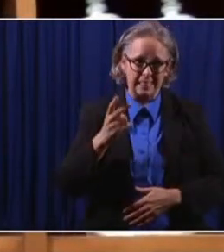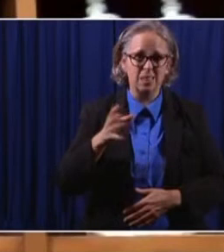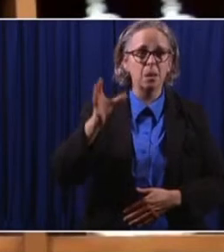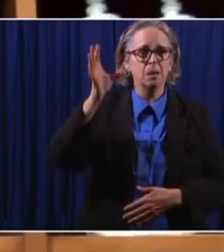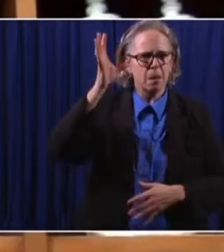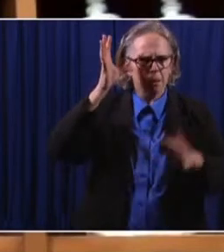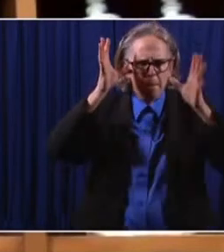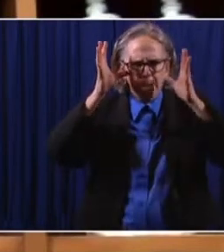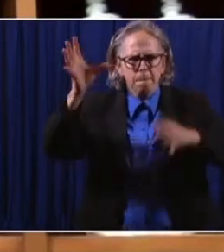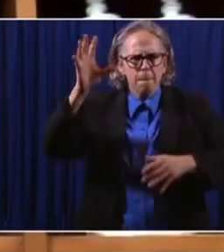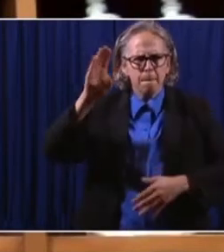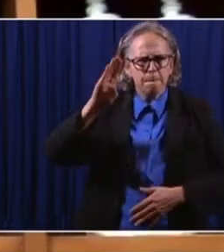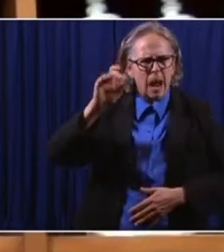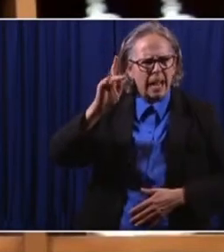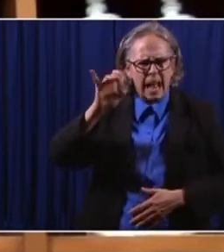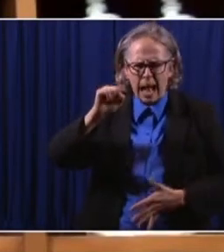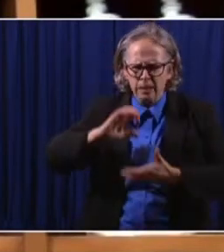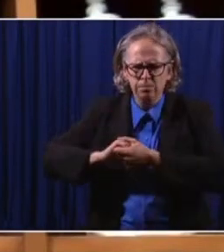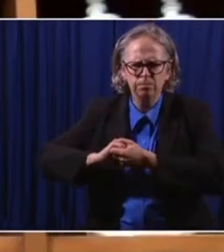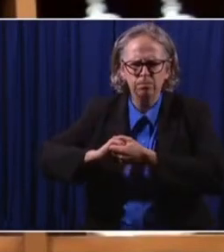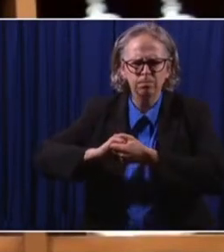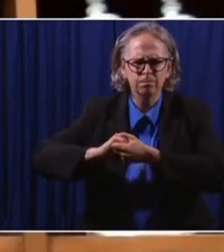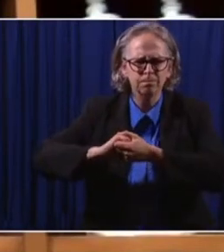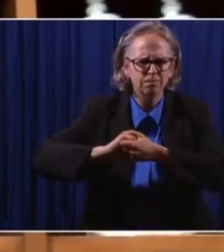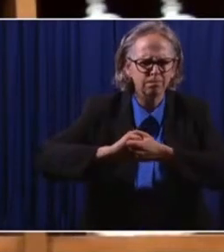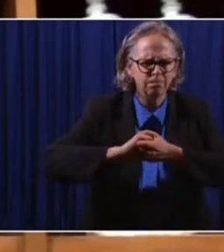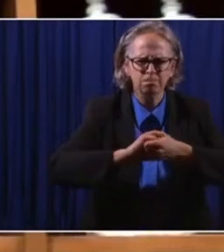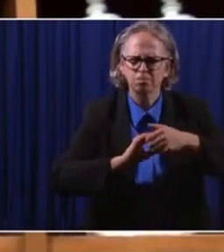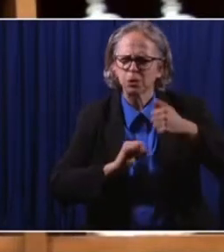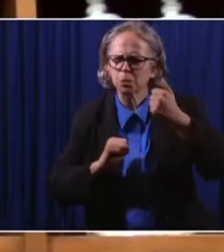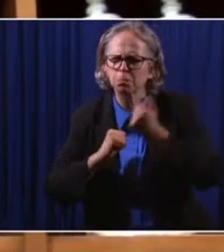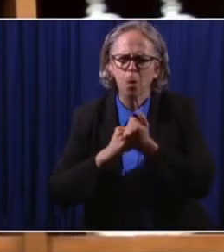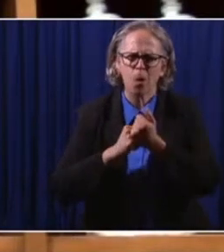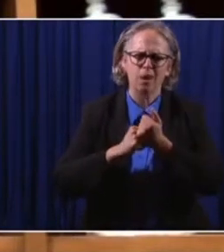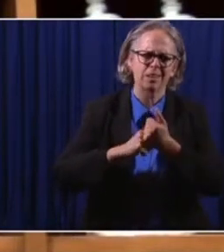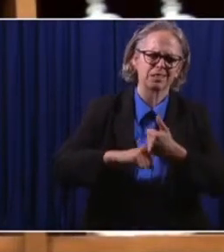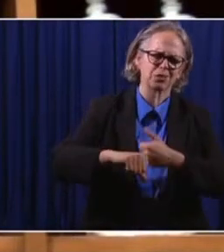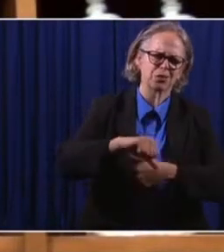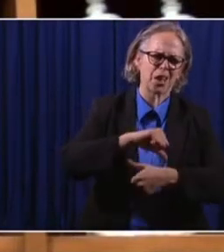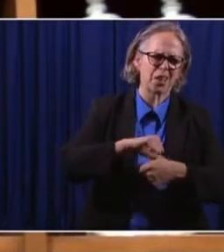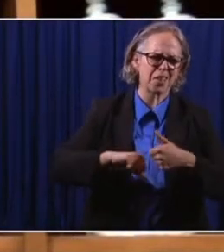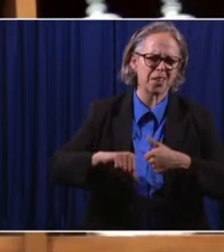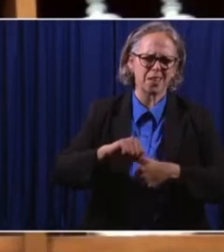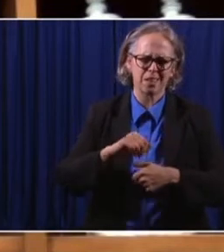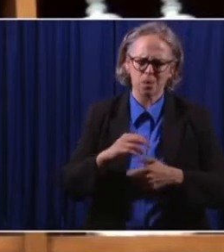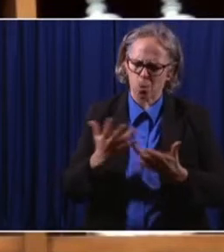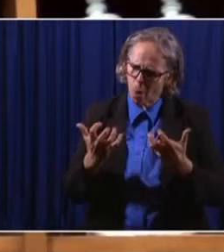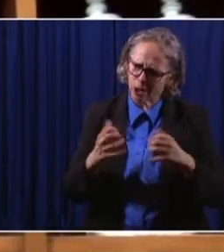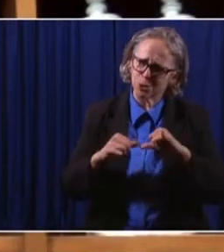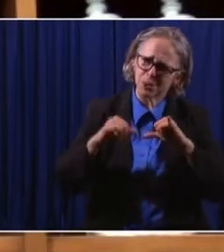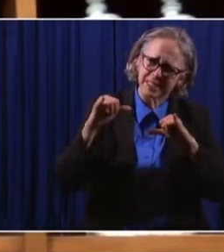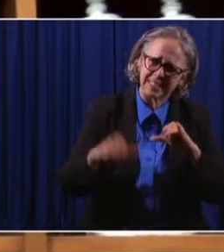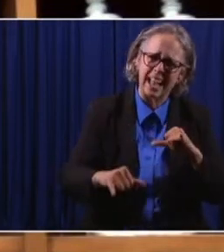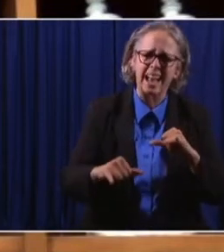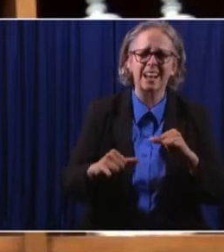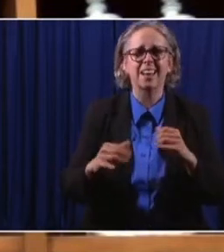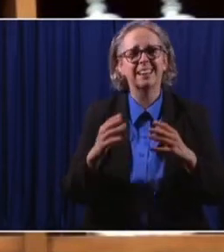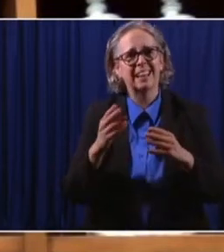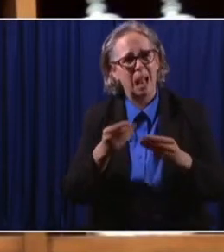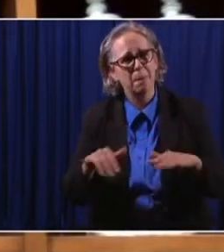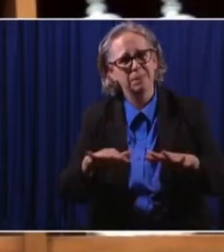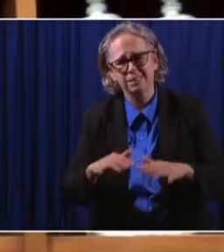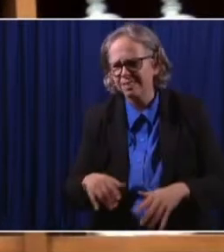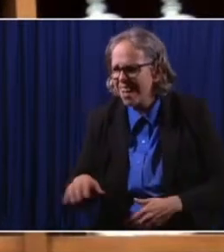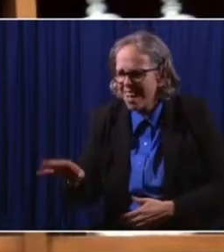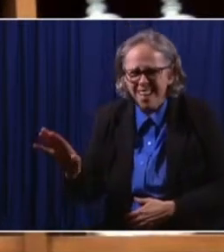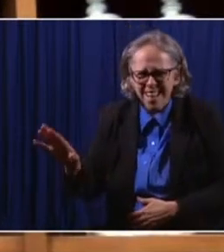we've found our why is really just trying to make sure we can have our opportunity to stay here as long as possible. So Ohio State's doing a lot of